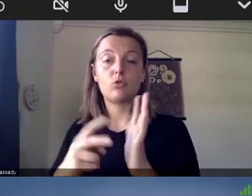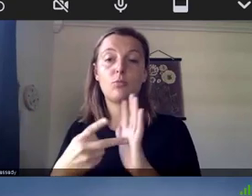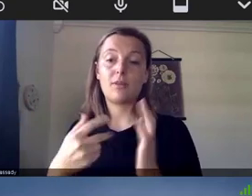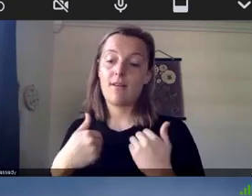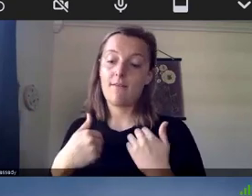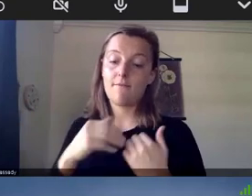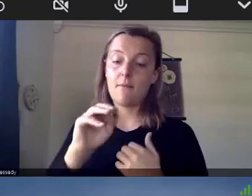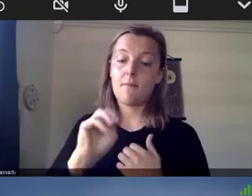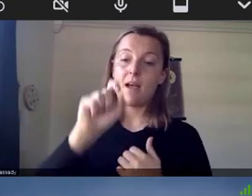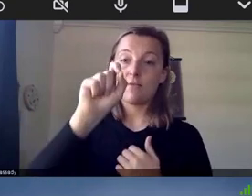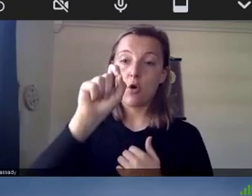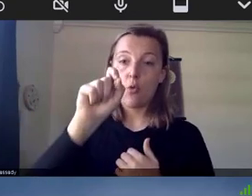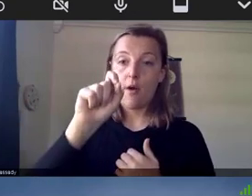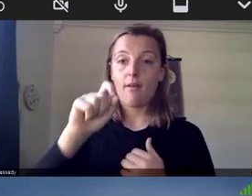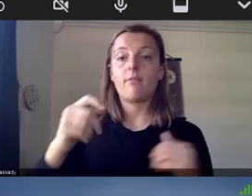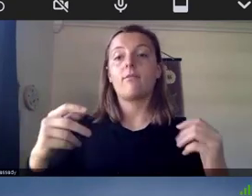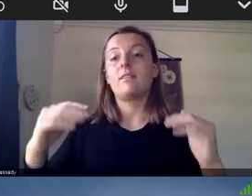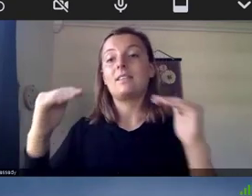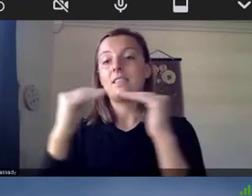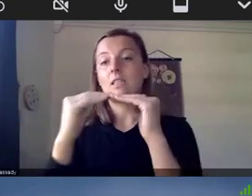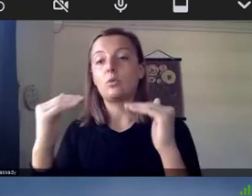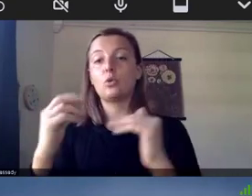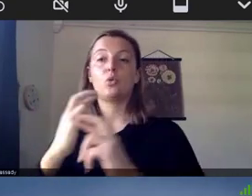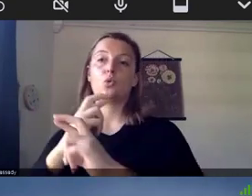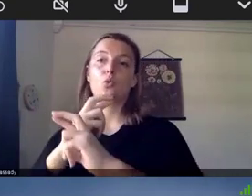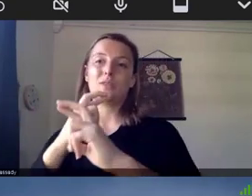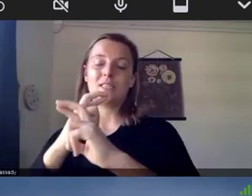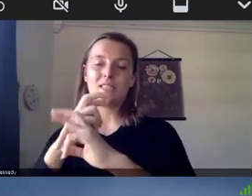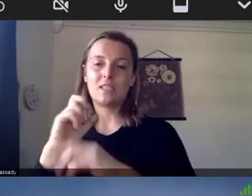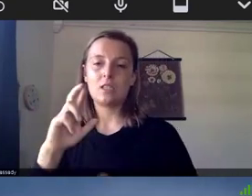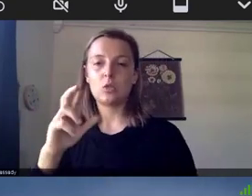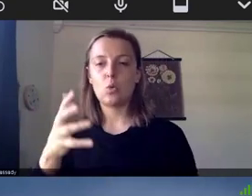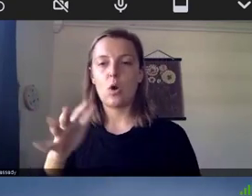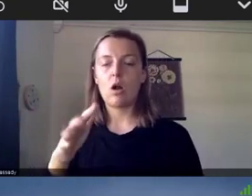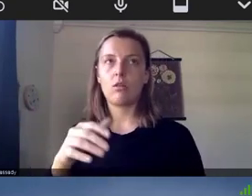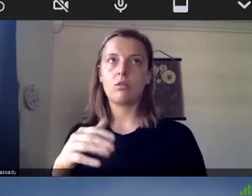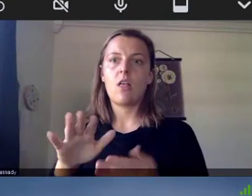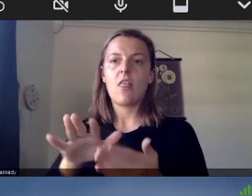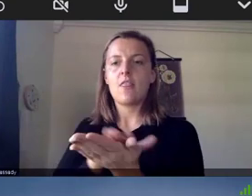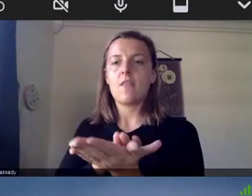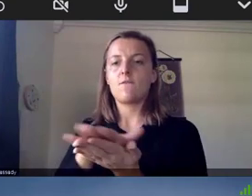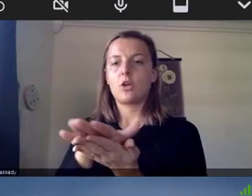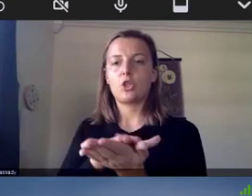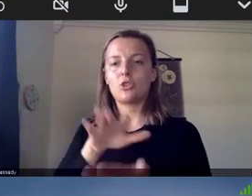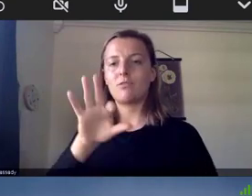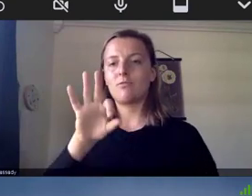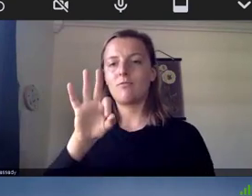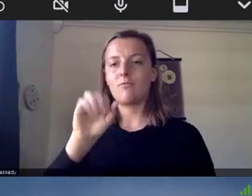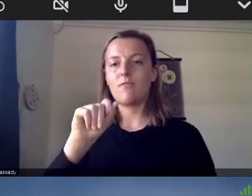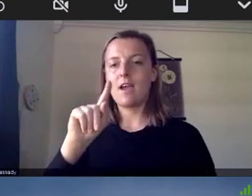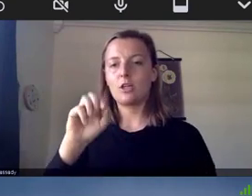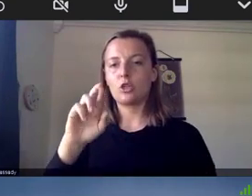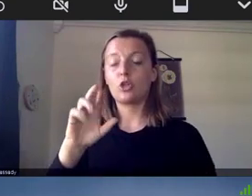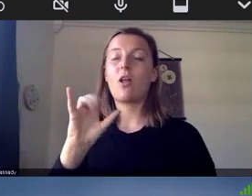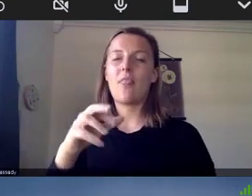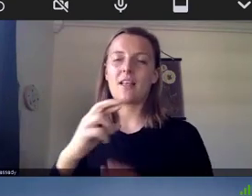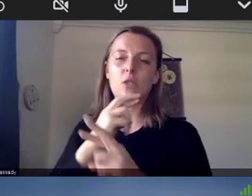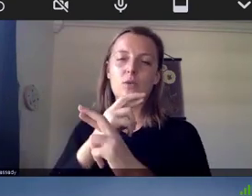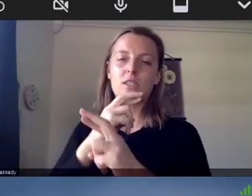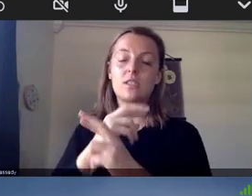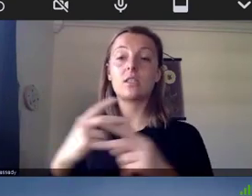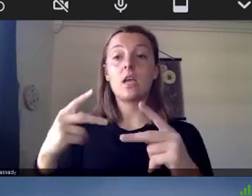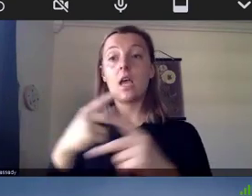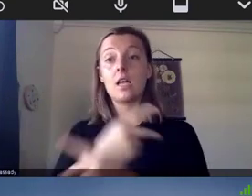the resistance, or the sort of like a friction factor, right? That's the resistance multiplied by the pressure difference, where the